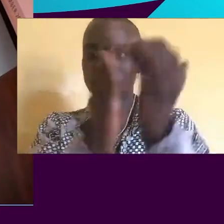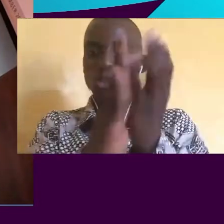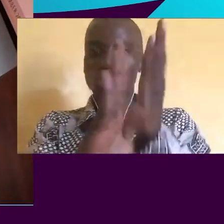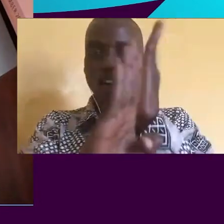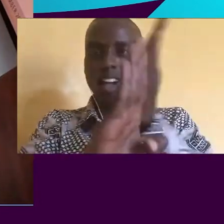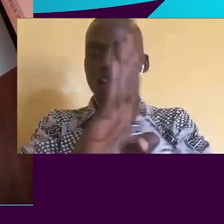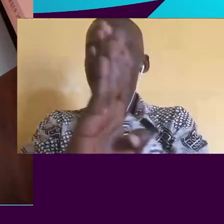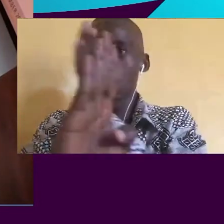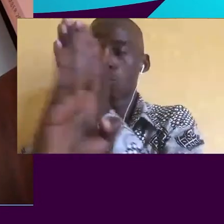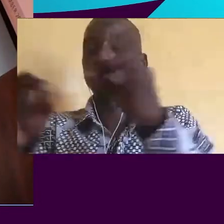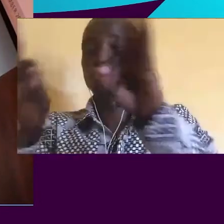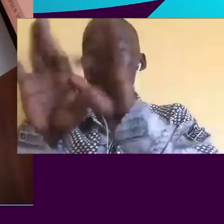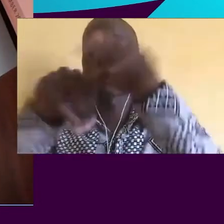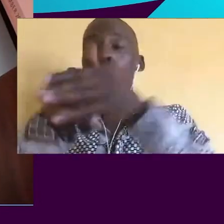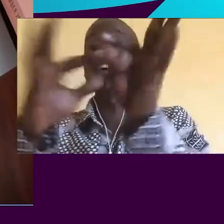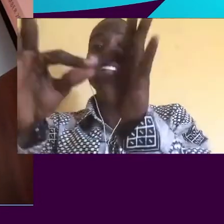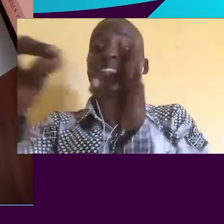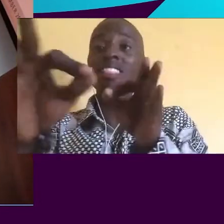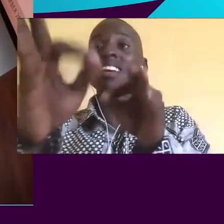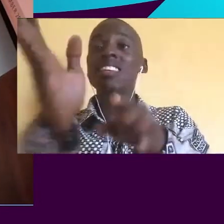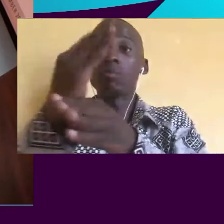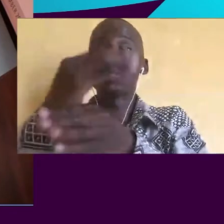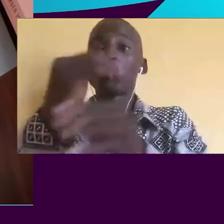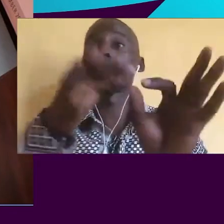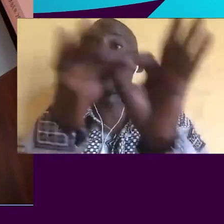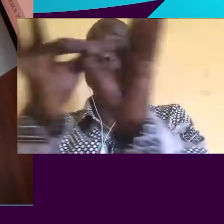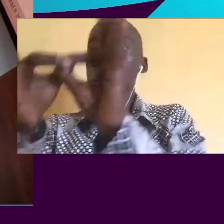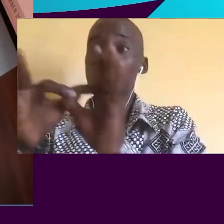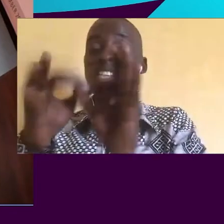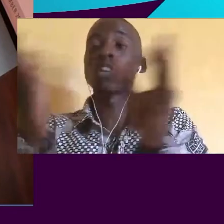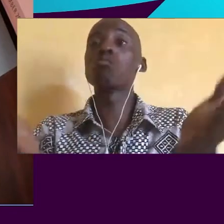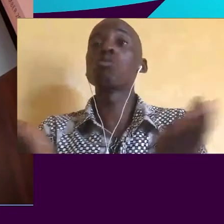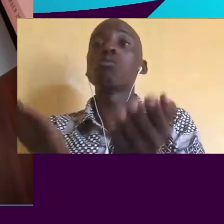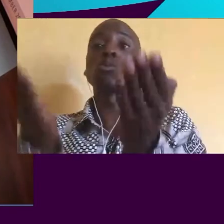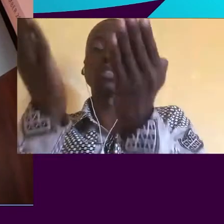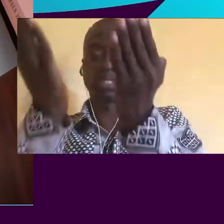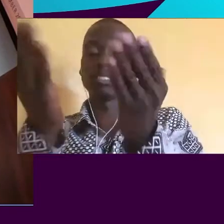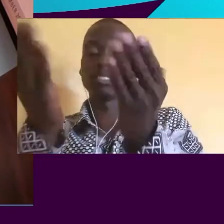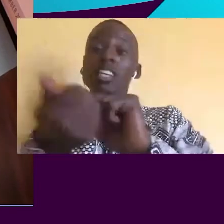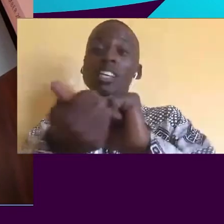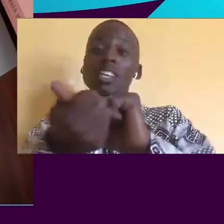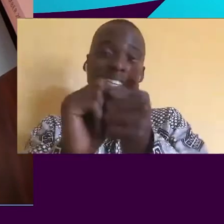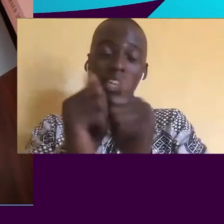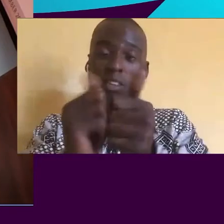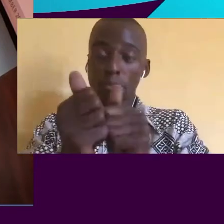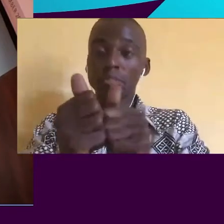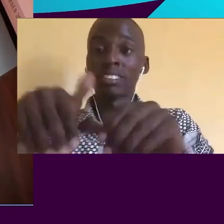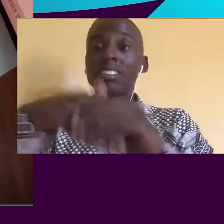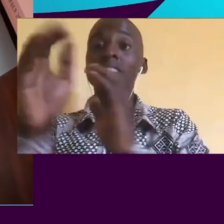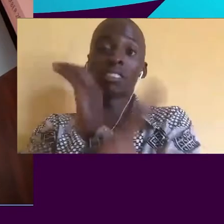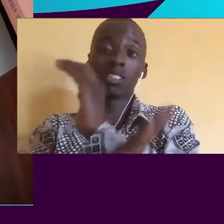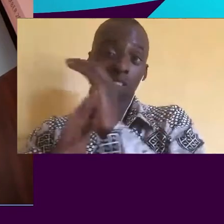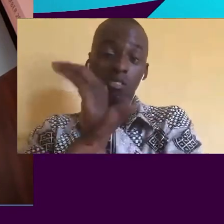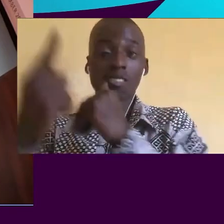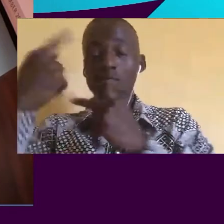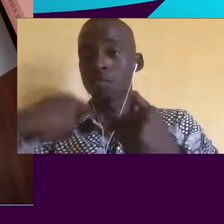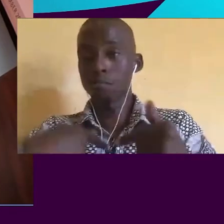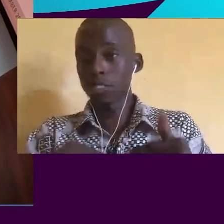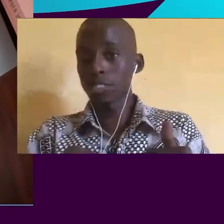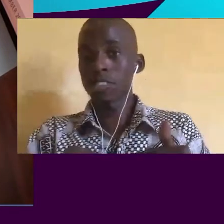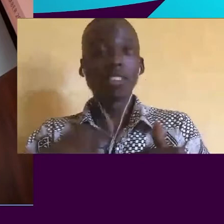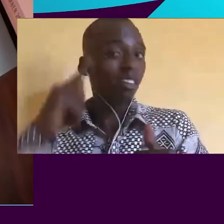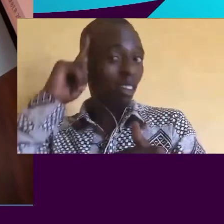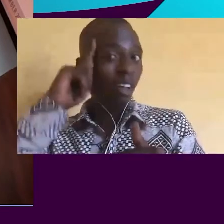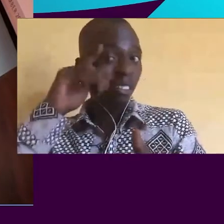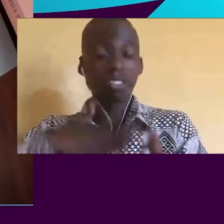ministries come together to promote games and sports in this country. So for me, I think my area of